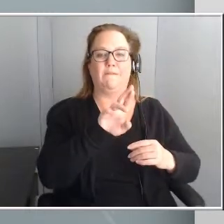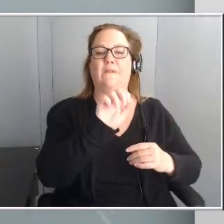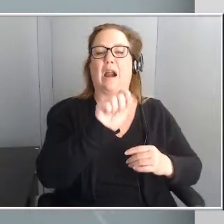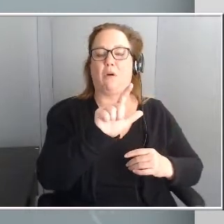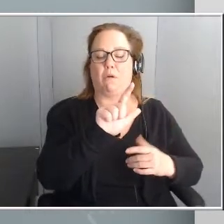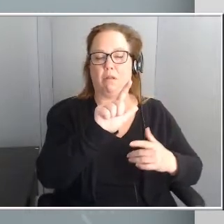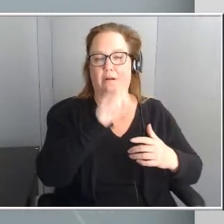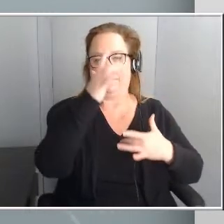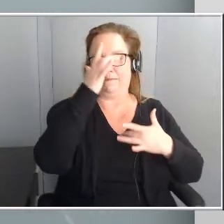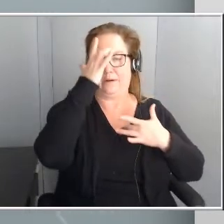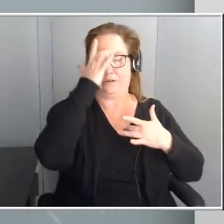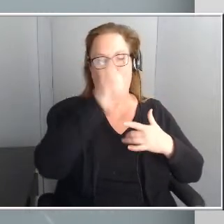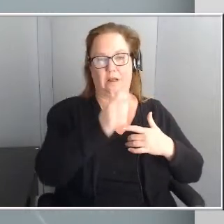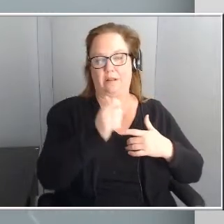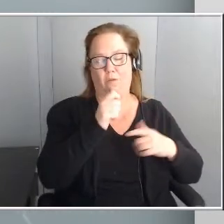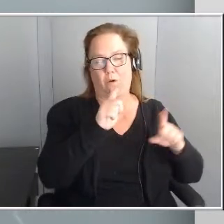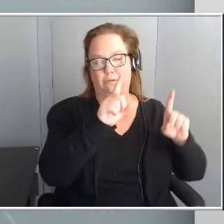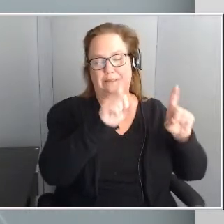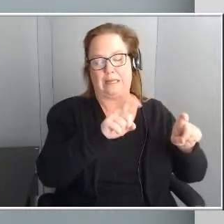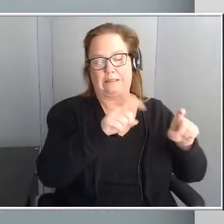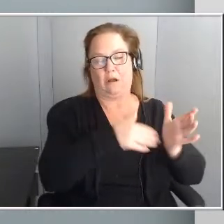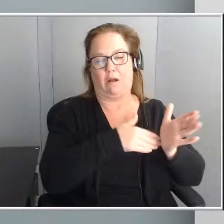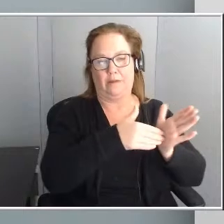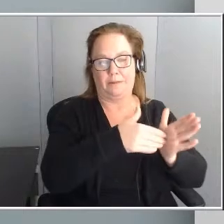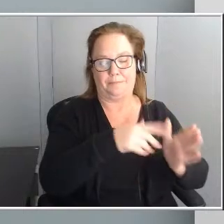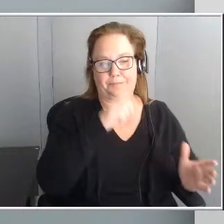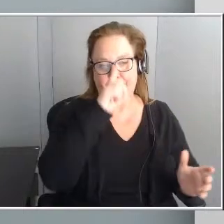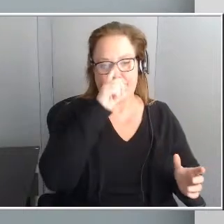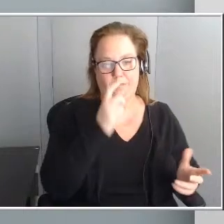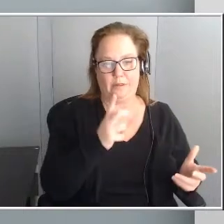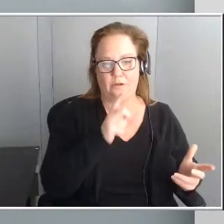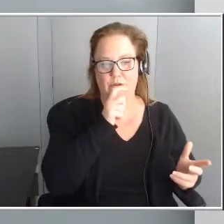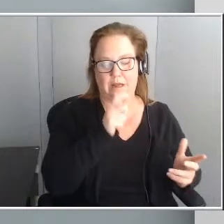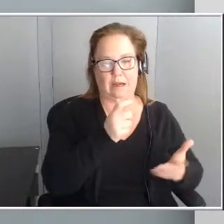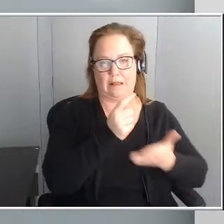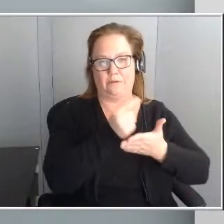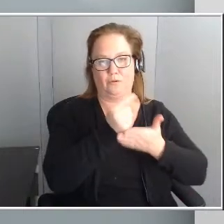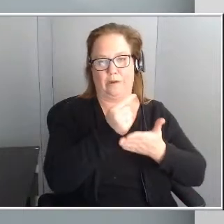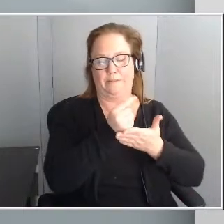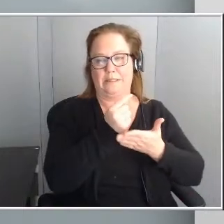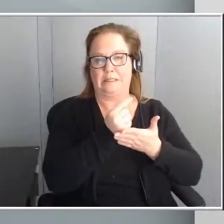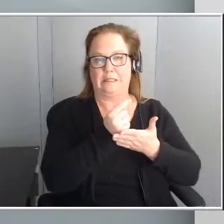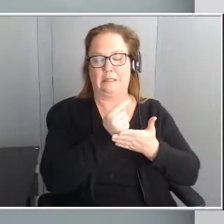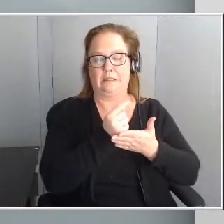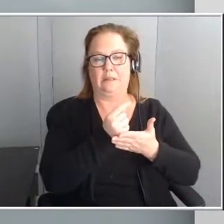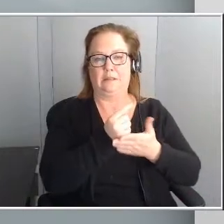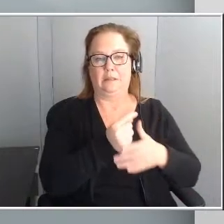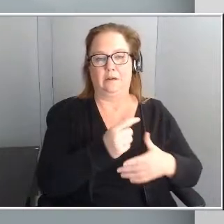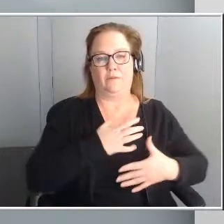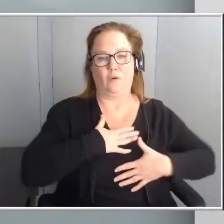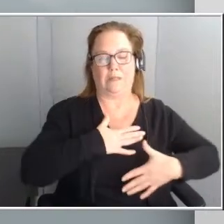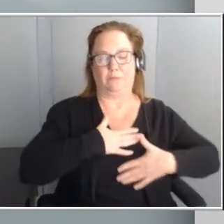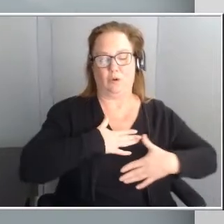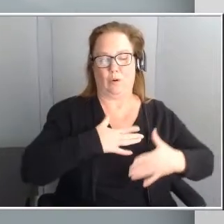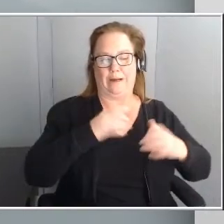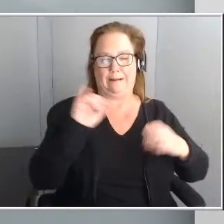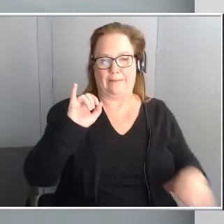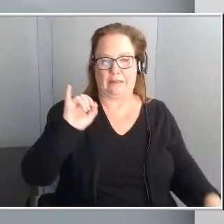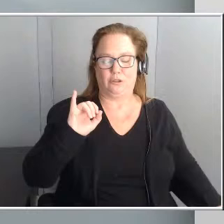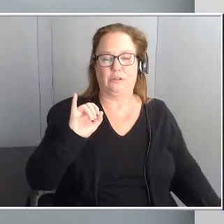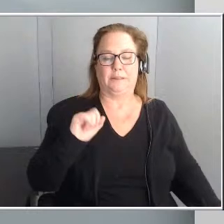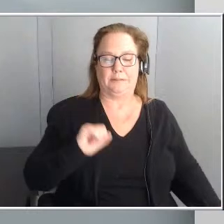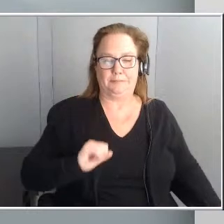oftentimes they won't test, and because there's not a lot of treatments that we have available for a lot of upper respiratory infections as it